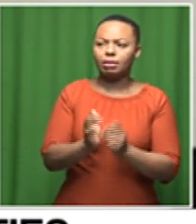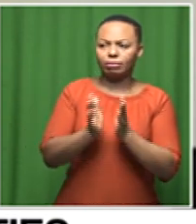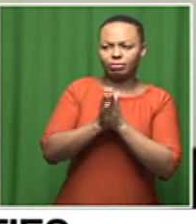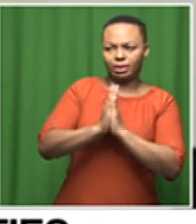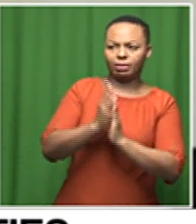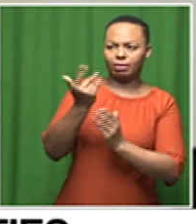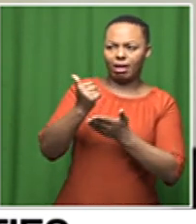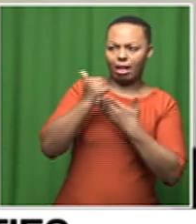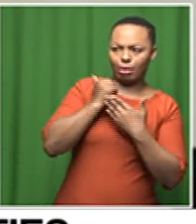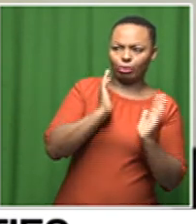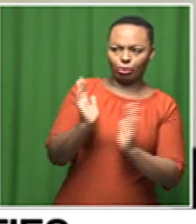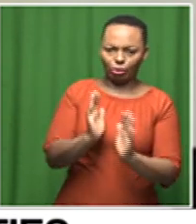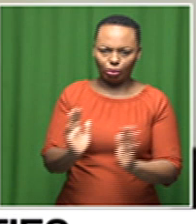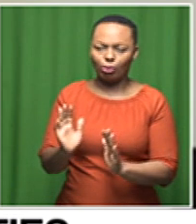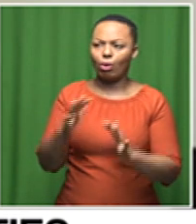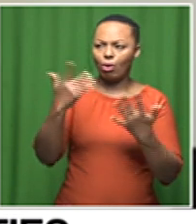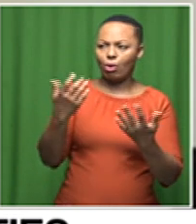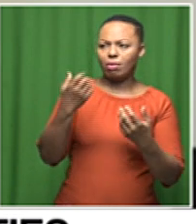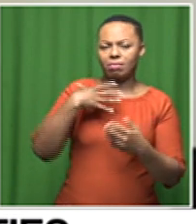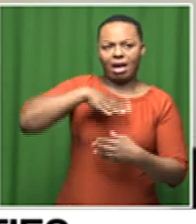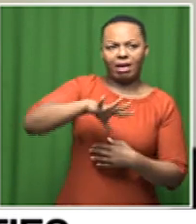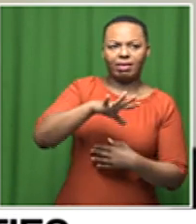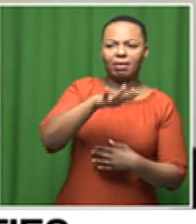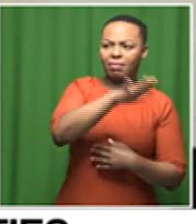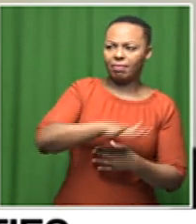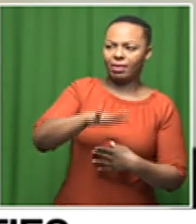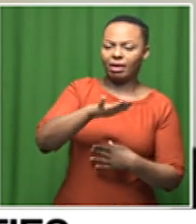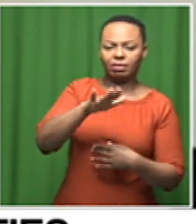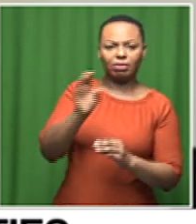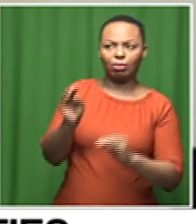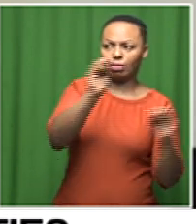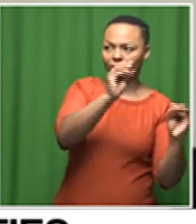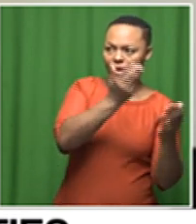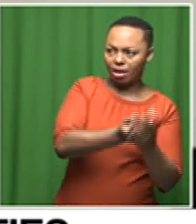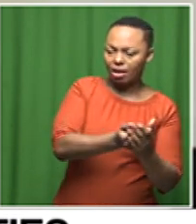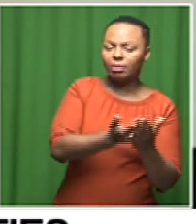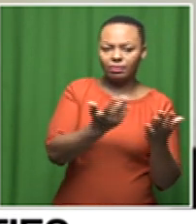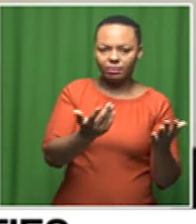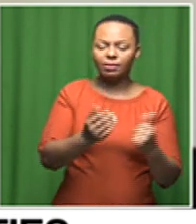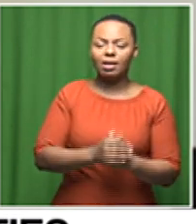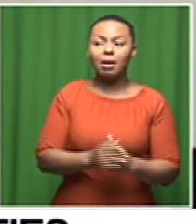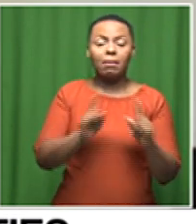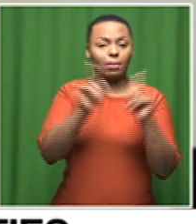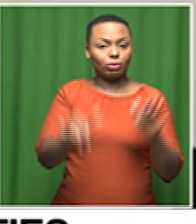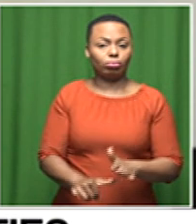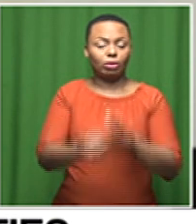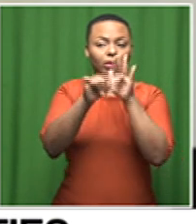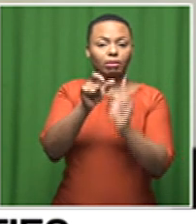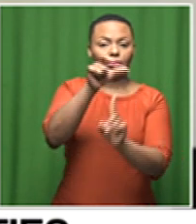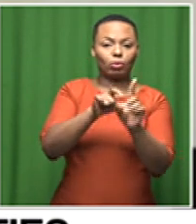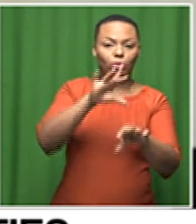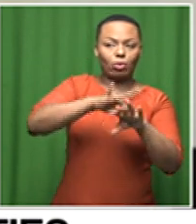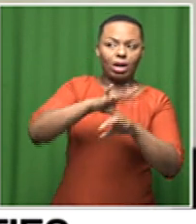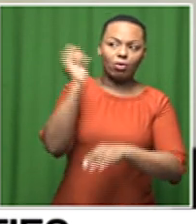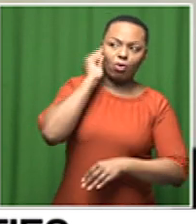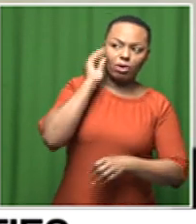to get a second or further opinion concerning their health conditions. But it is very, very important for them to be informed